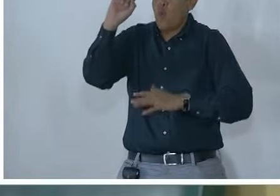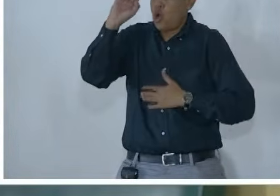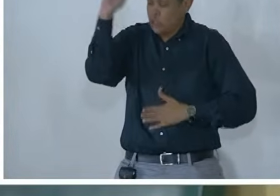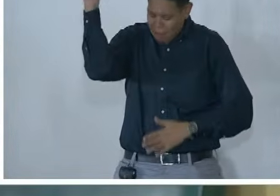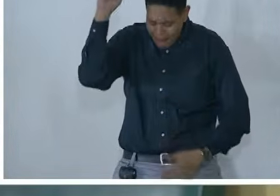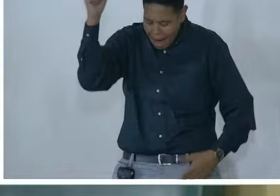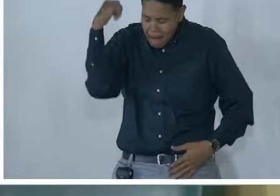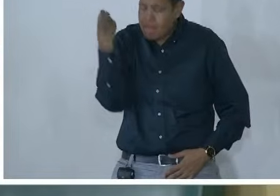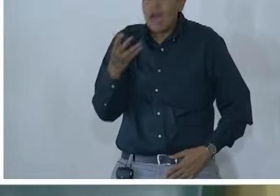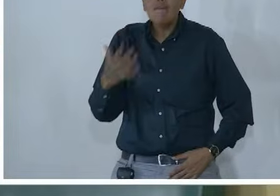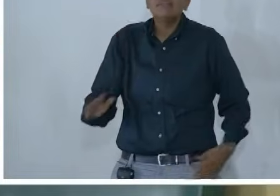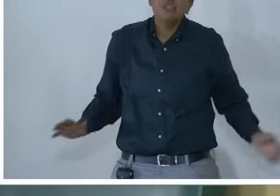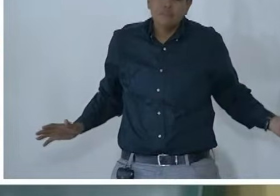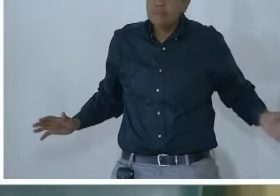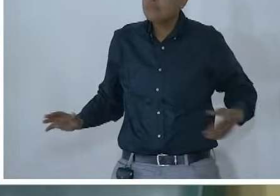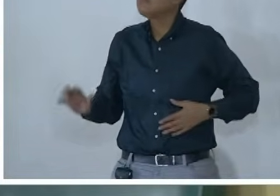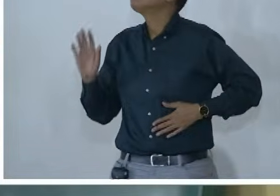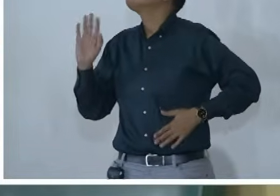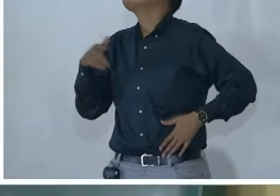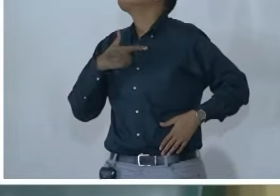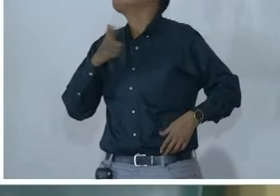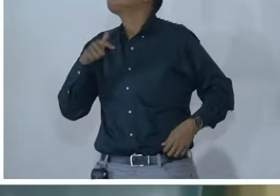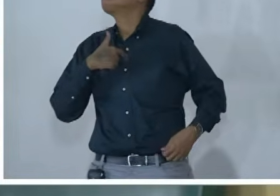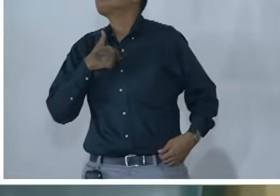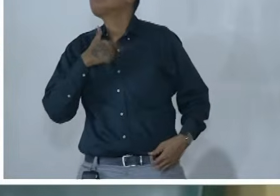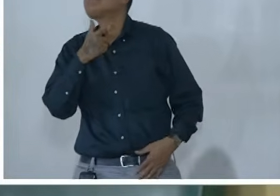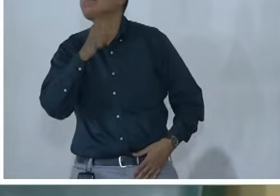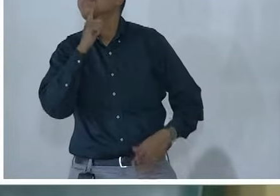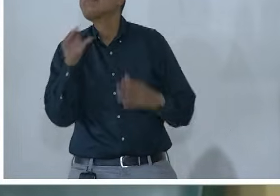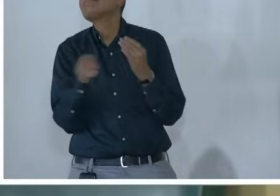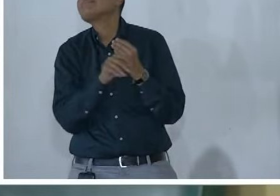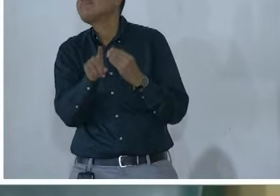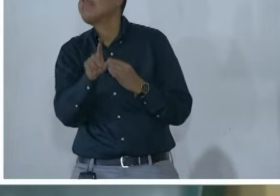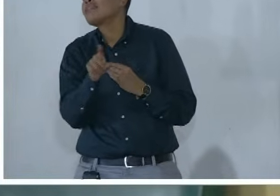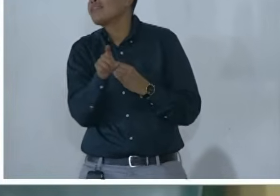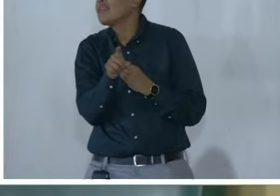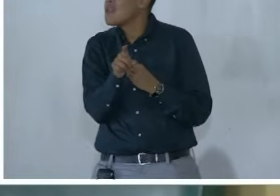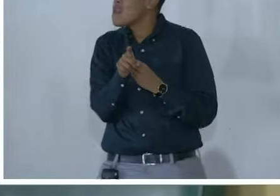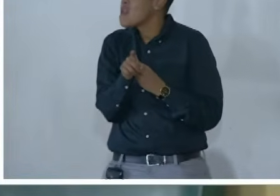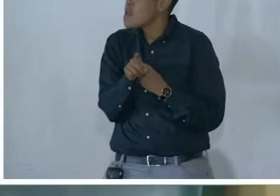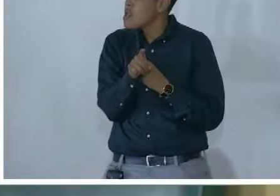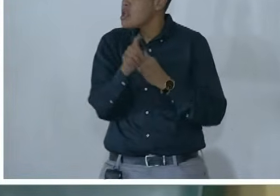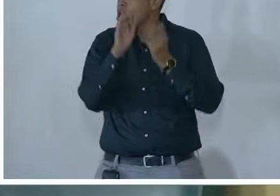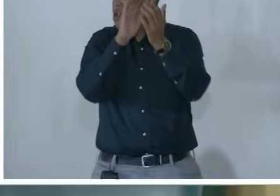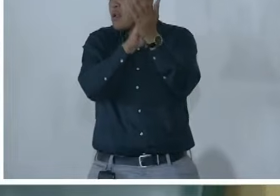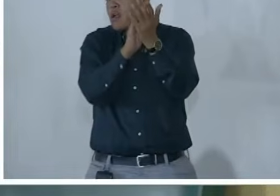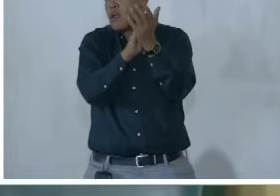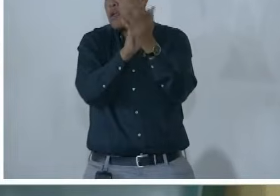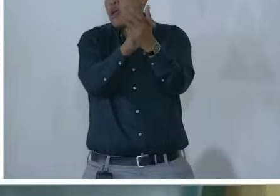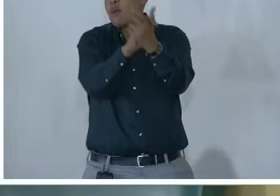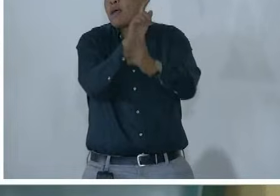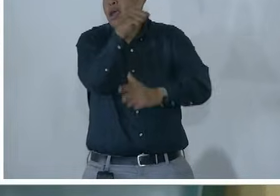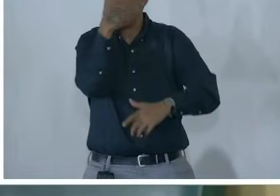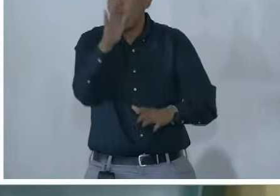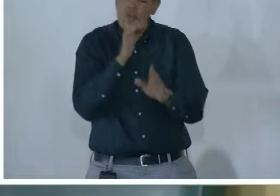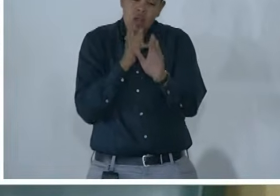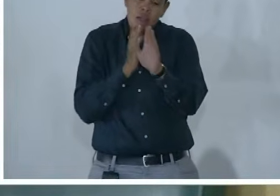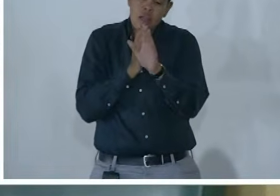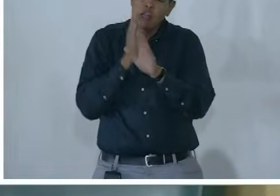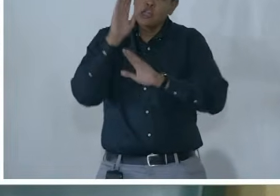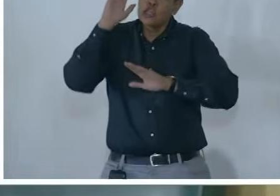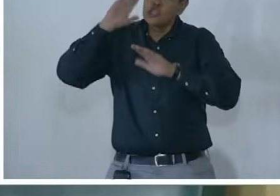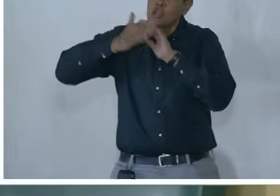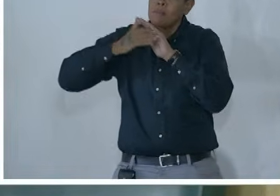million. Let me also commend the main Jamaica